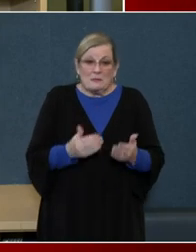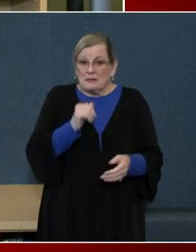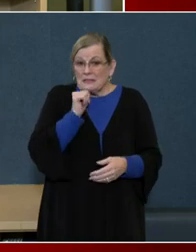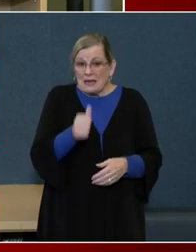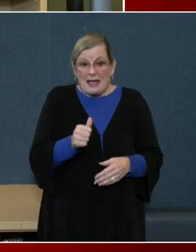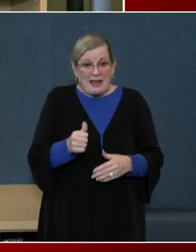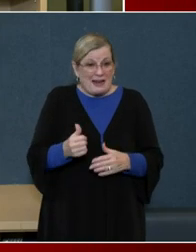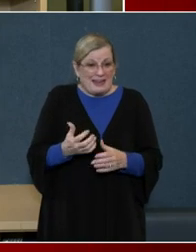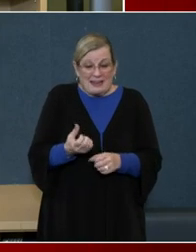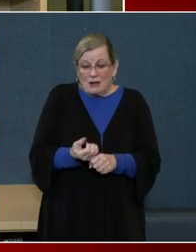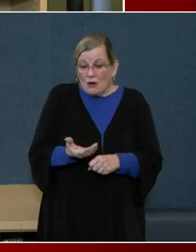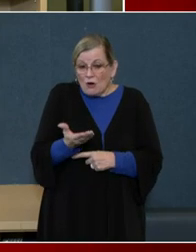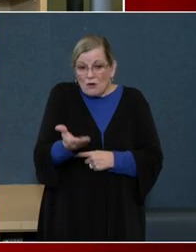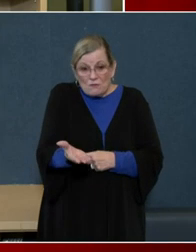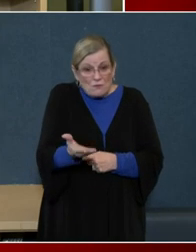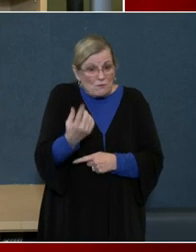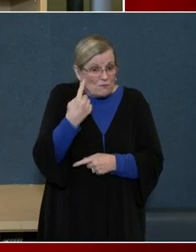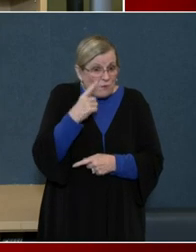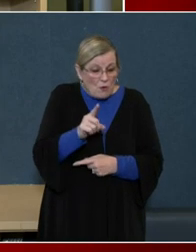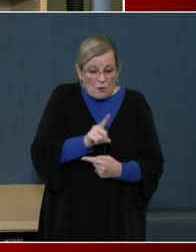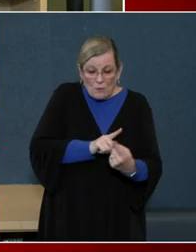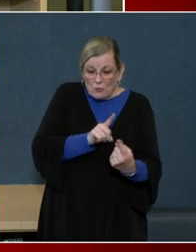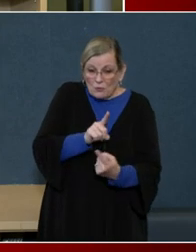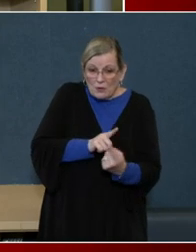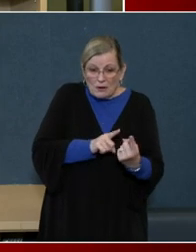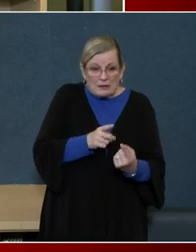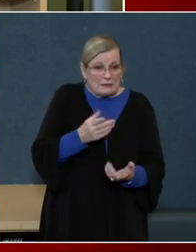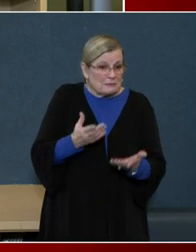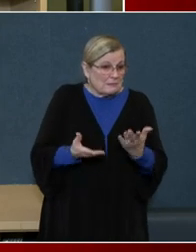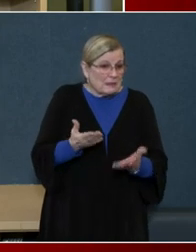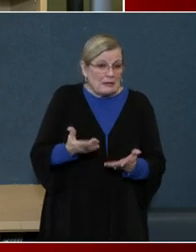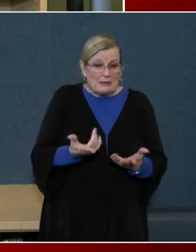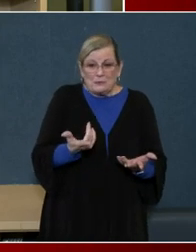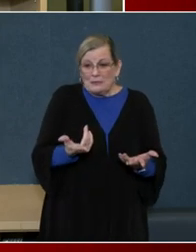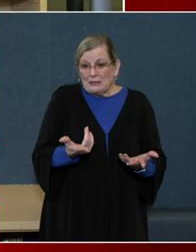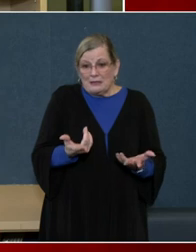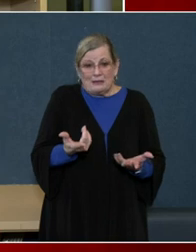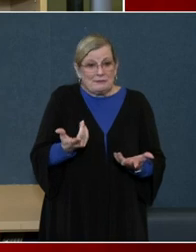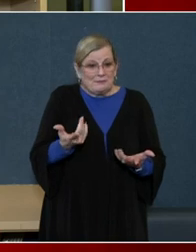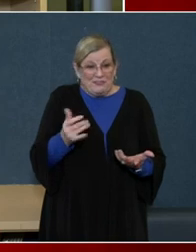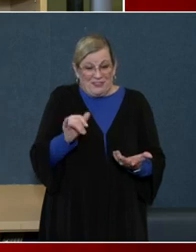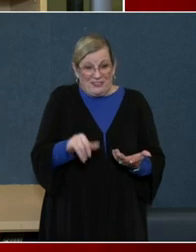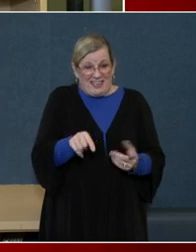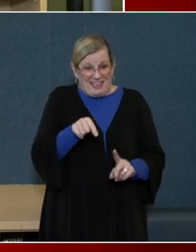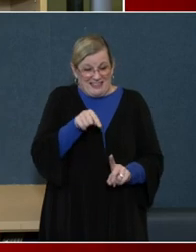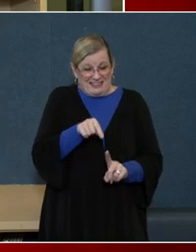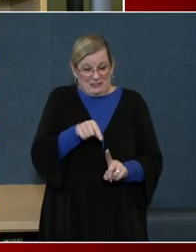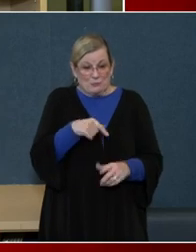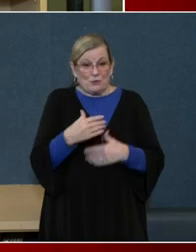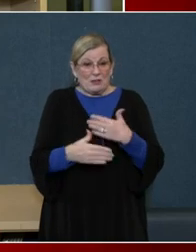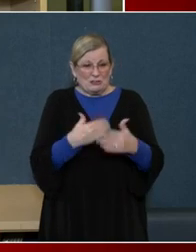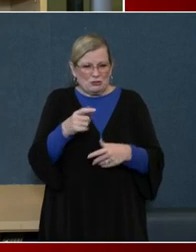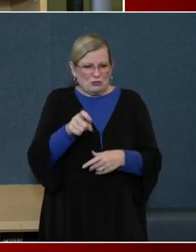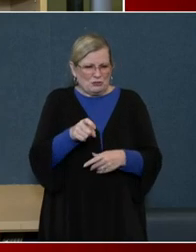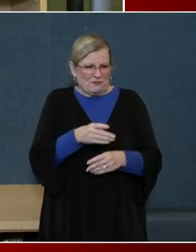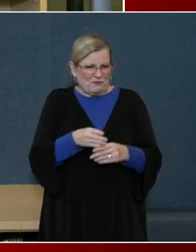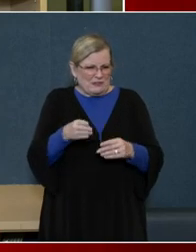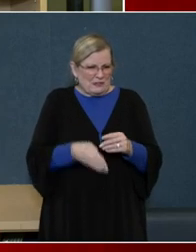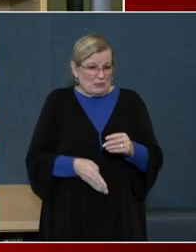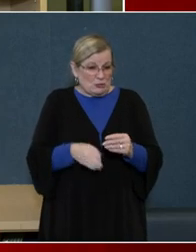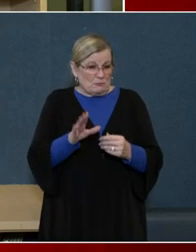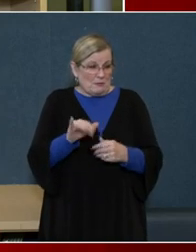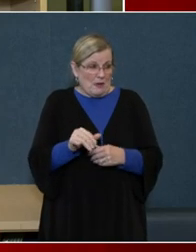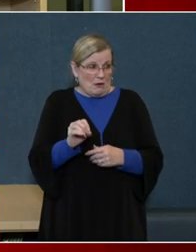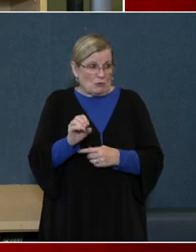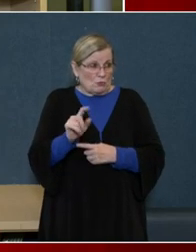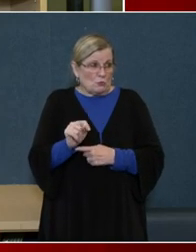an in-person learning classroom seat, and we expect that to be complete by October 23rd. But you could still